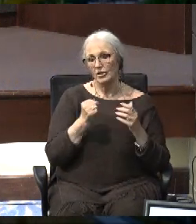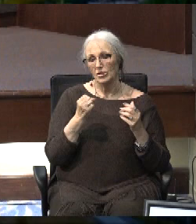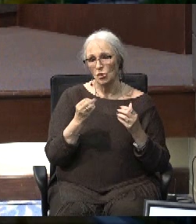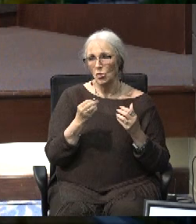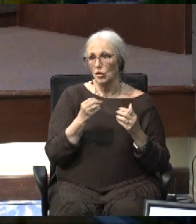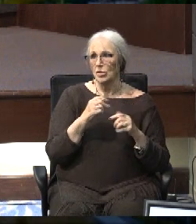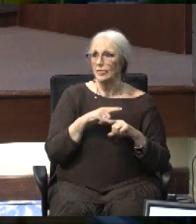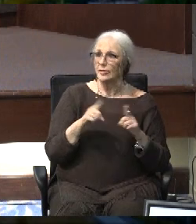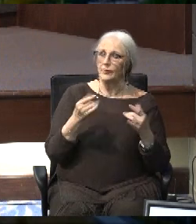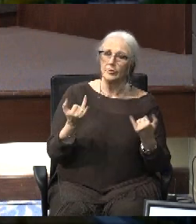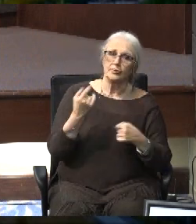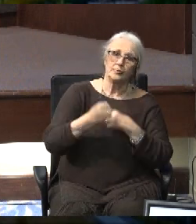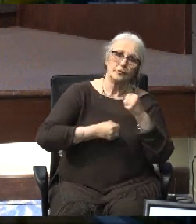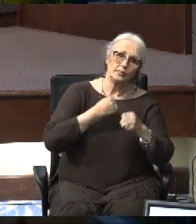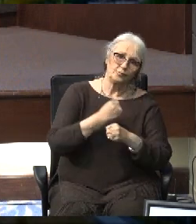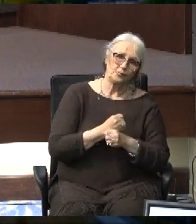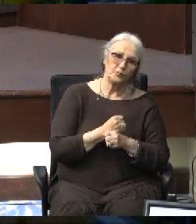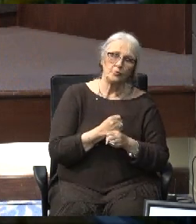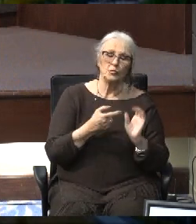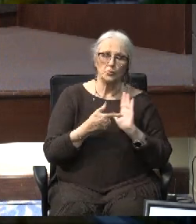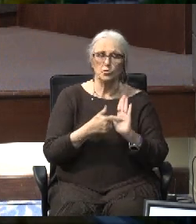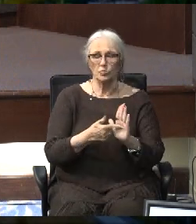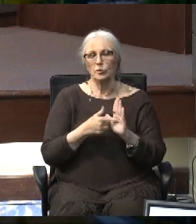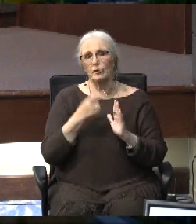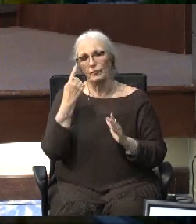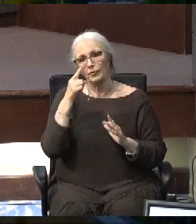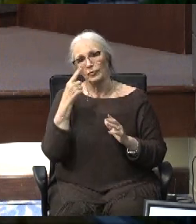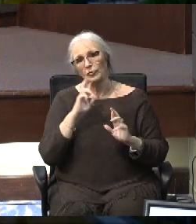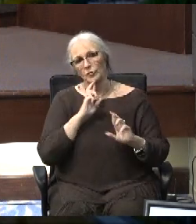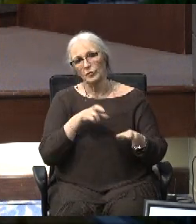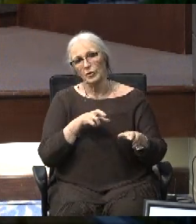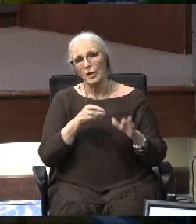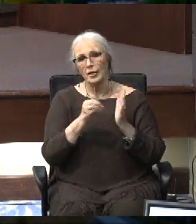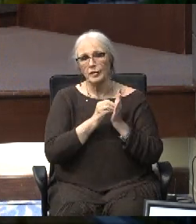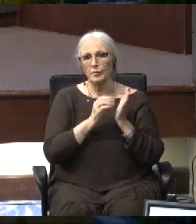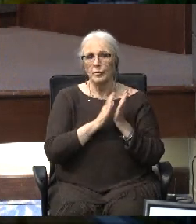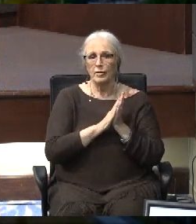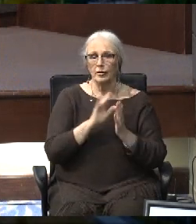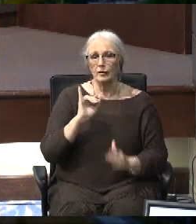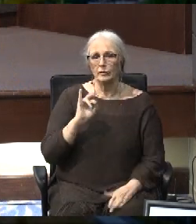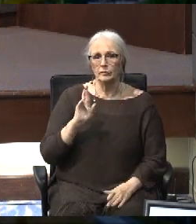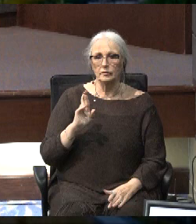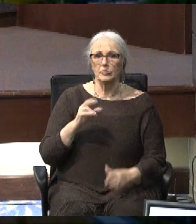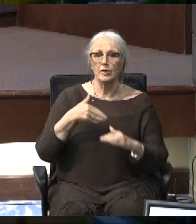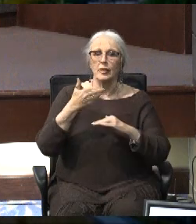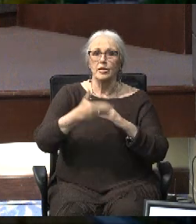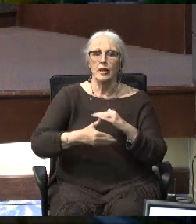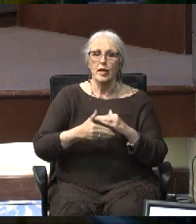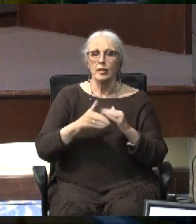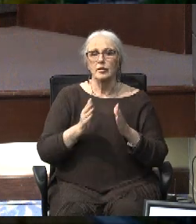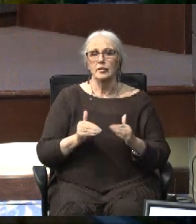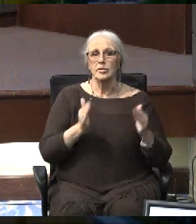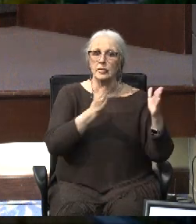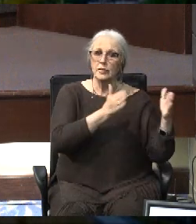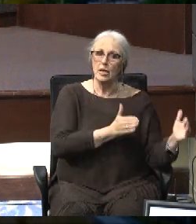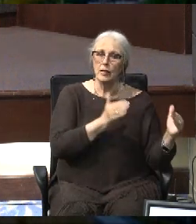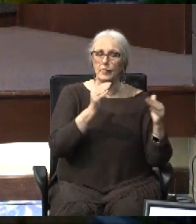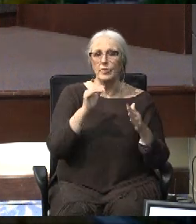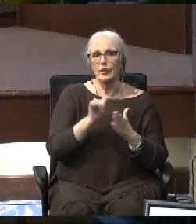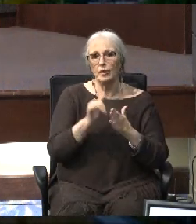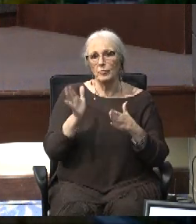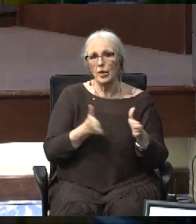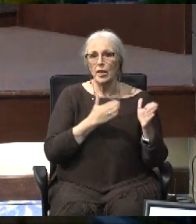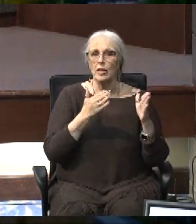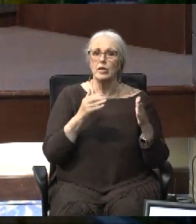the informal report. And so we did document in the IR the next steps in the contingency plan, which